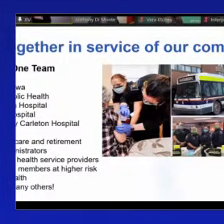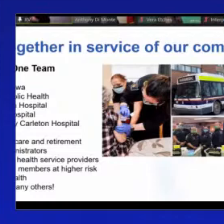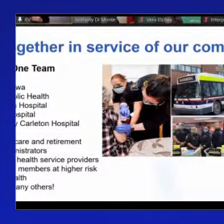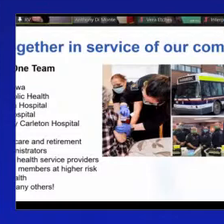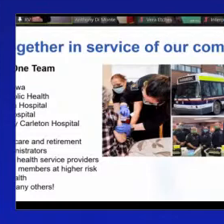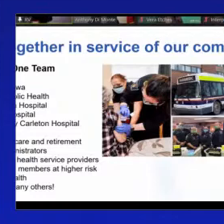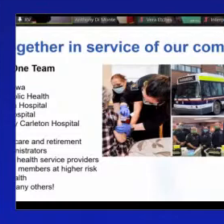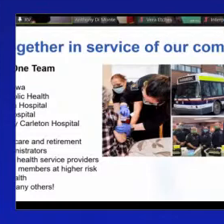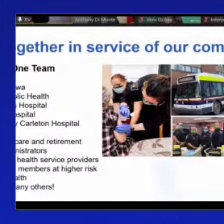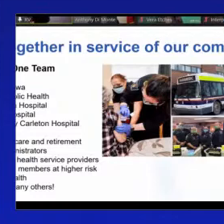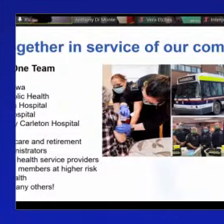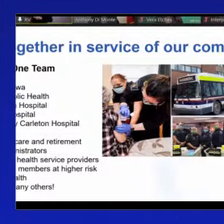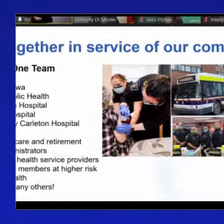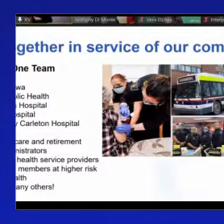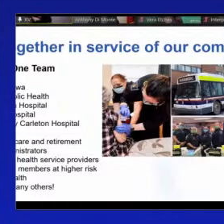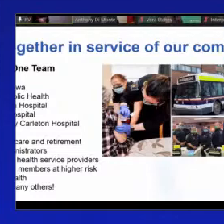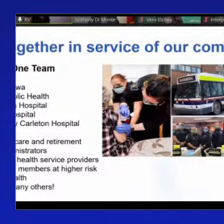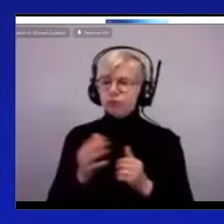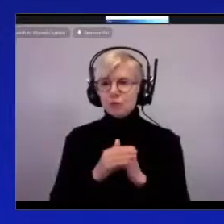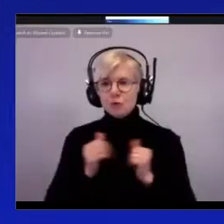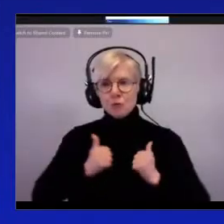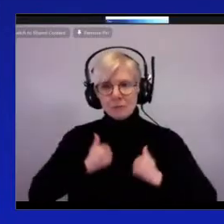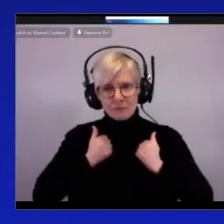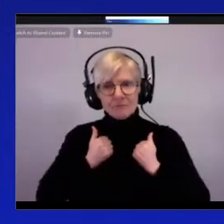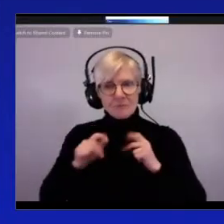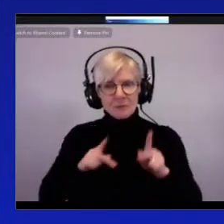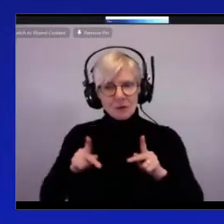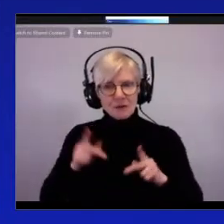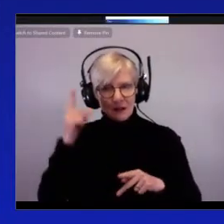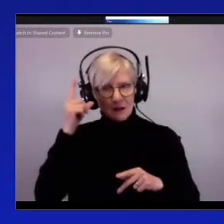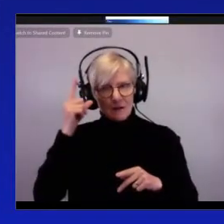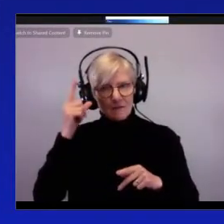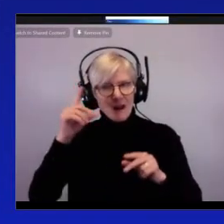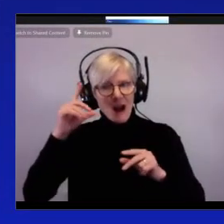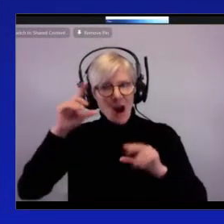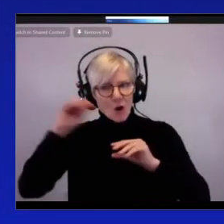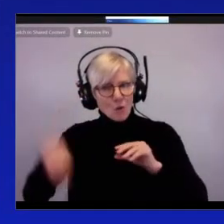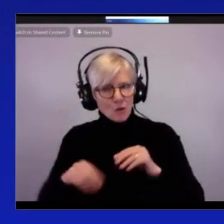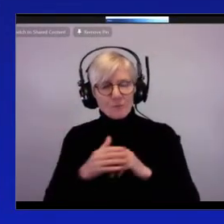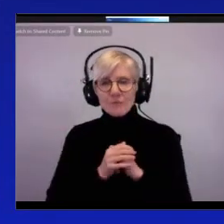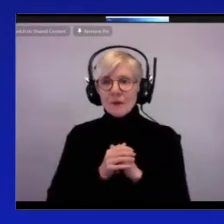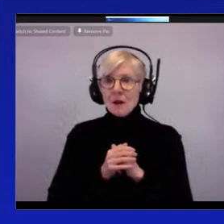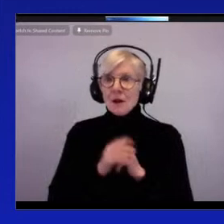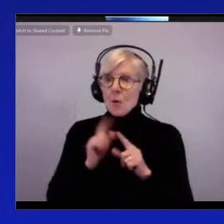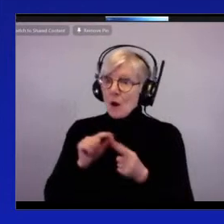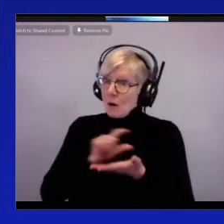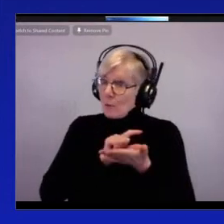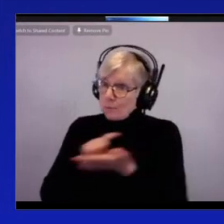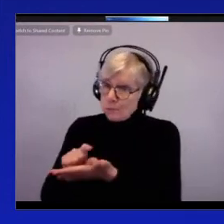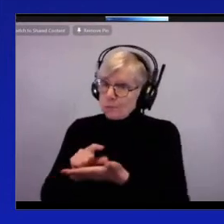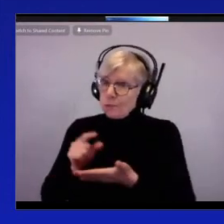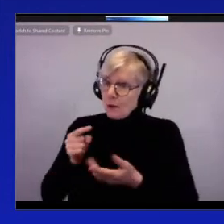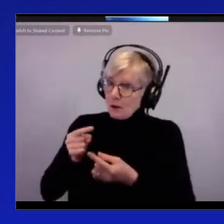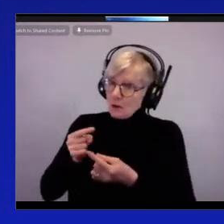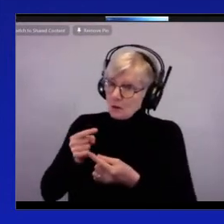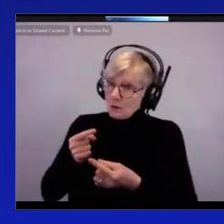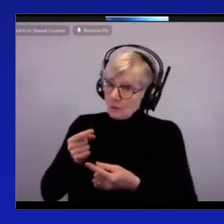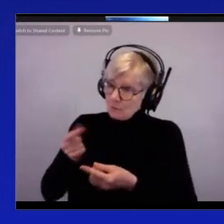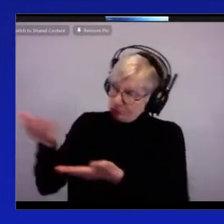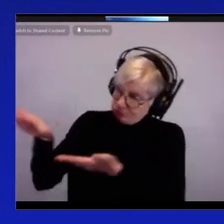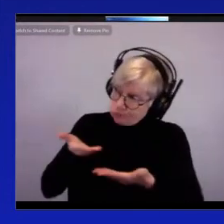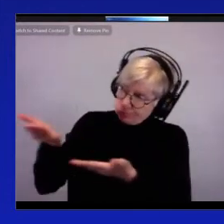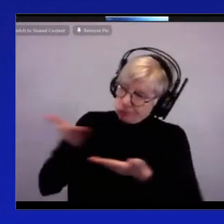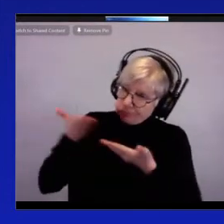to administer vaccines to the residents once larger quantities of vaccines are available in the coming weeks and months. La